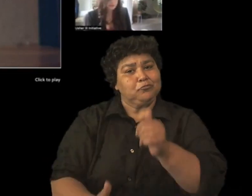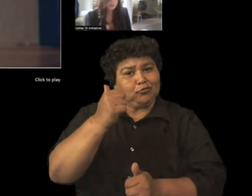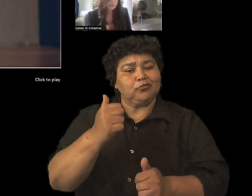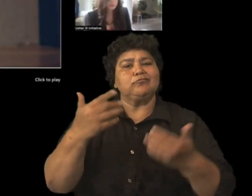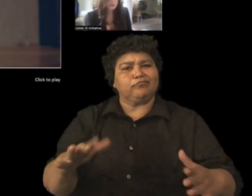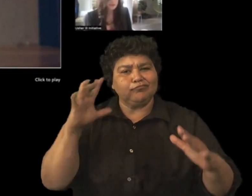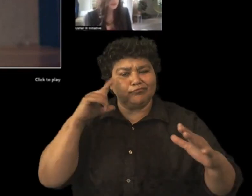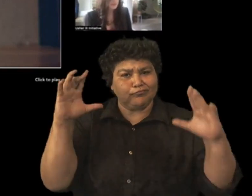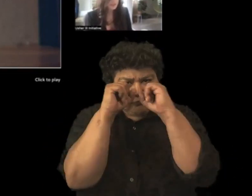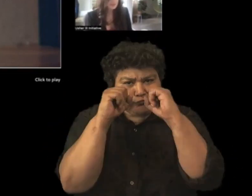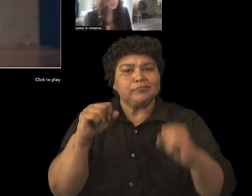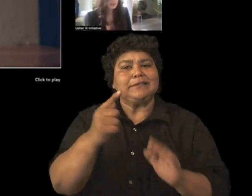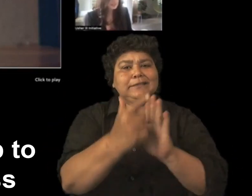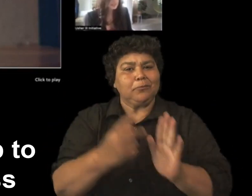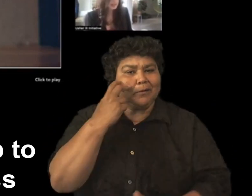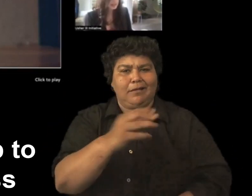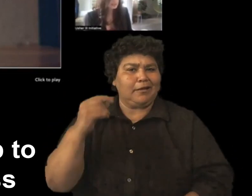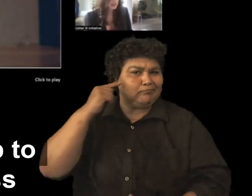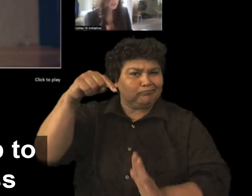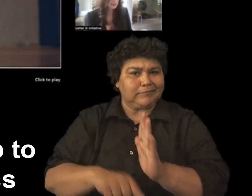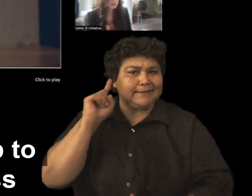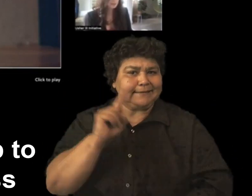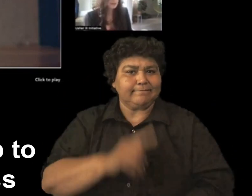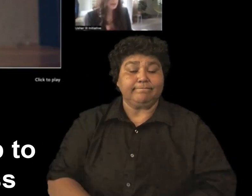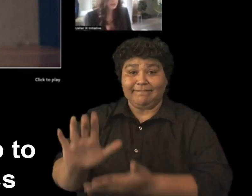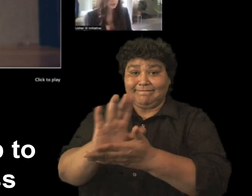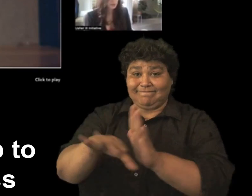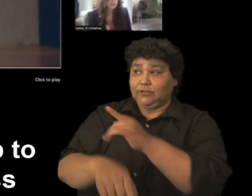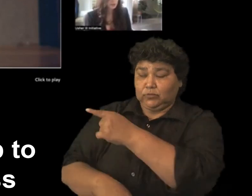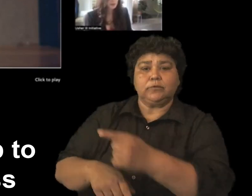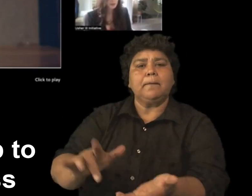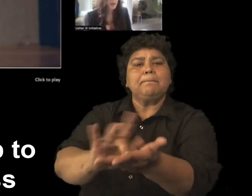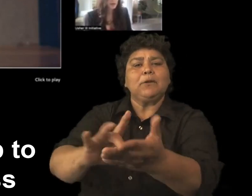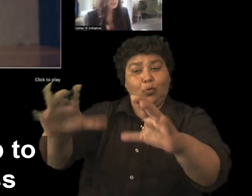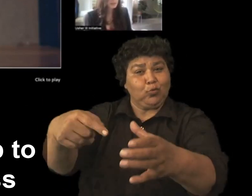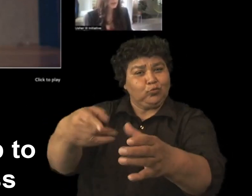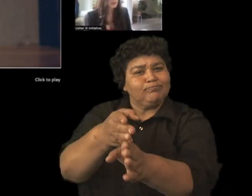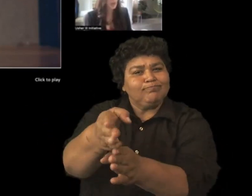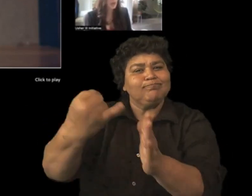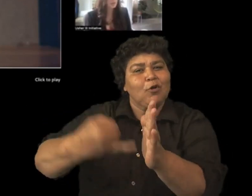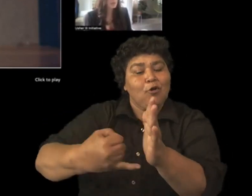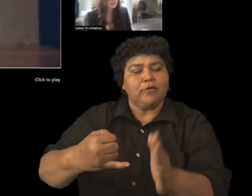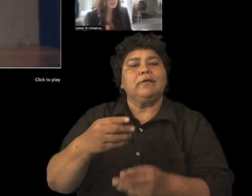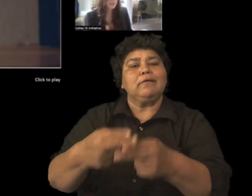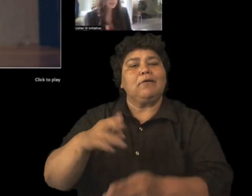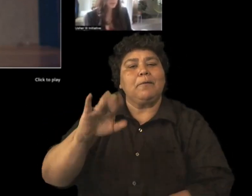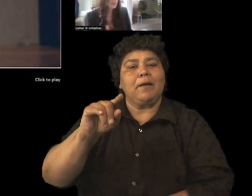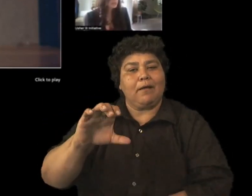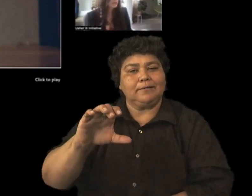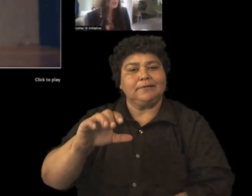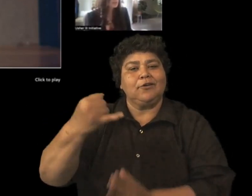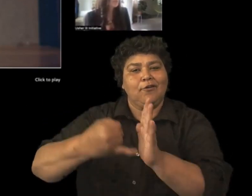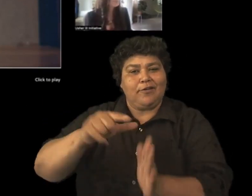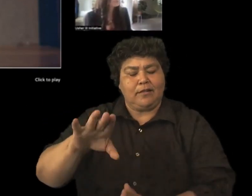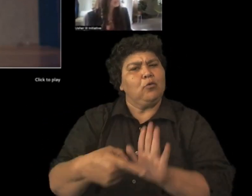deaf. This video was designed by a medical illustration group called Biotic Art Lab to depict the